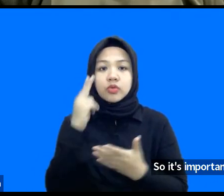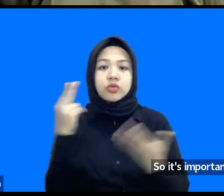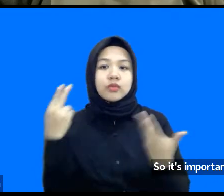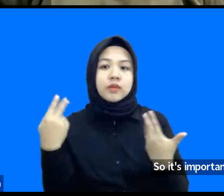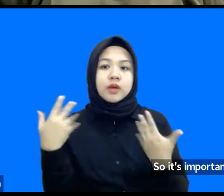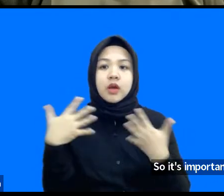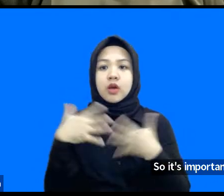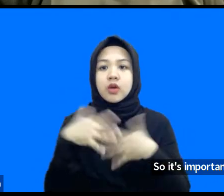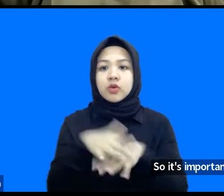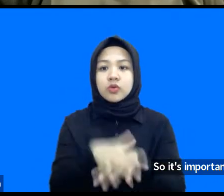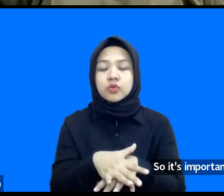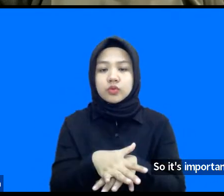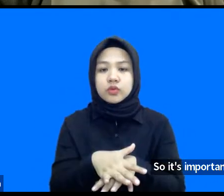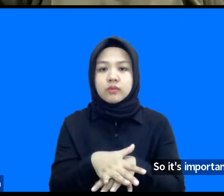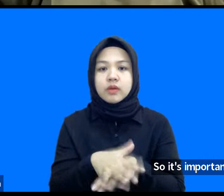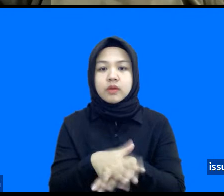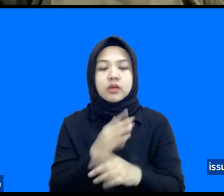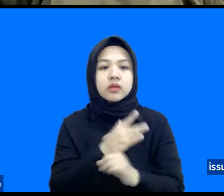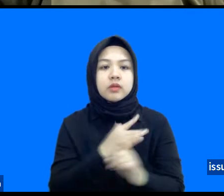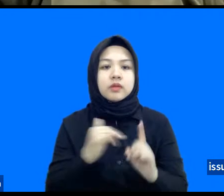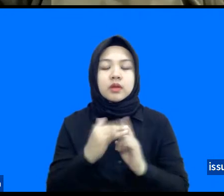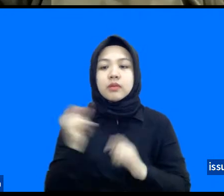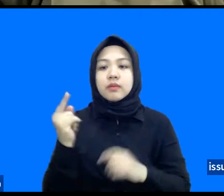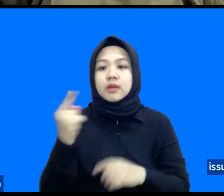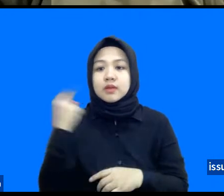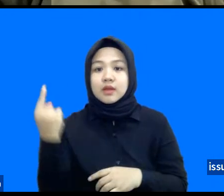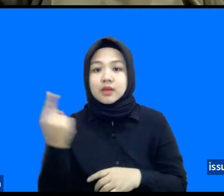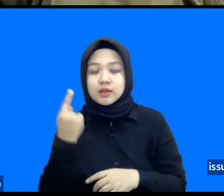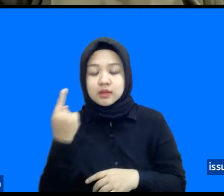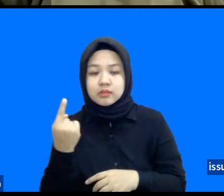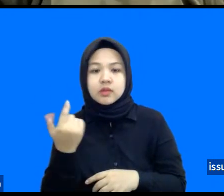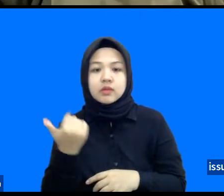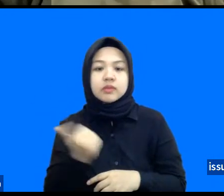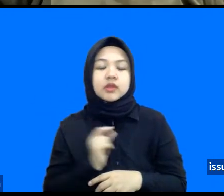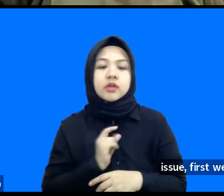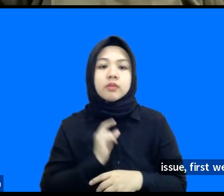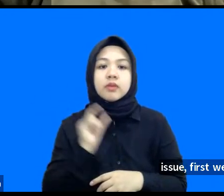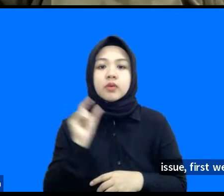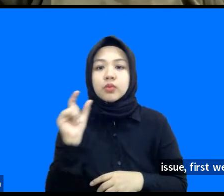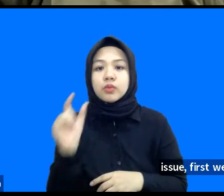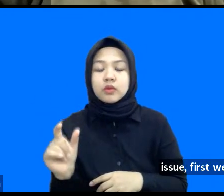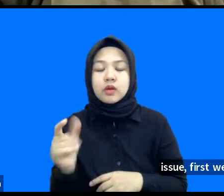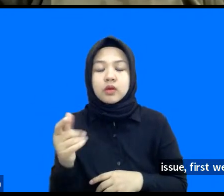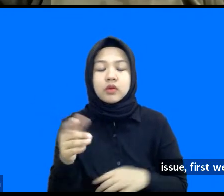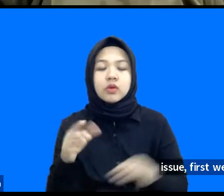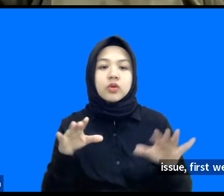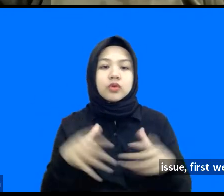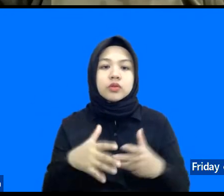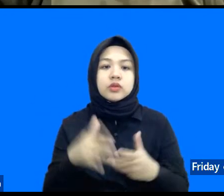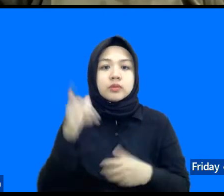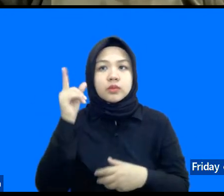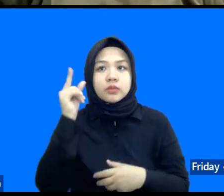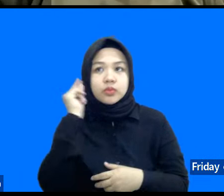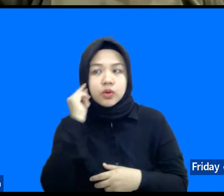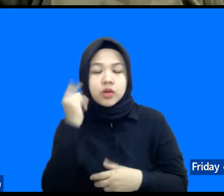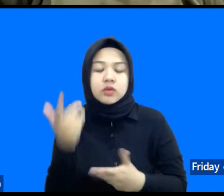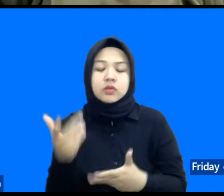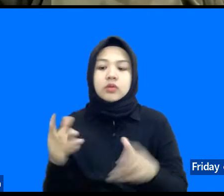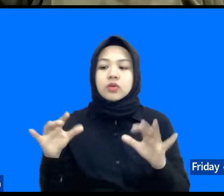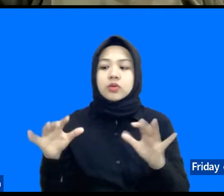invite it, women rights organization, people with disability organization in